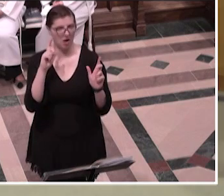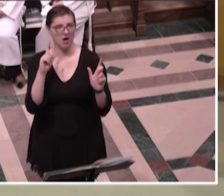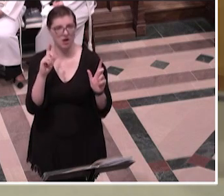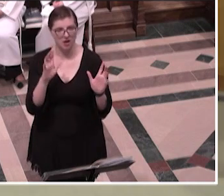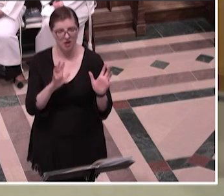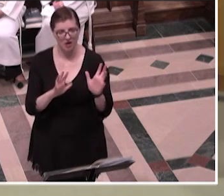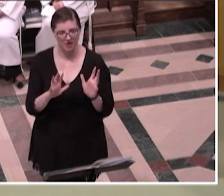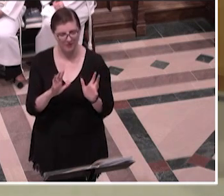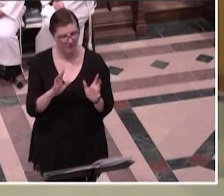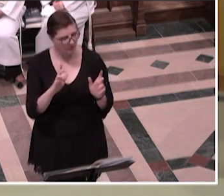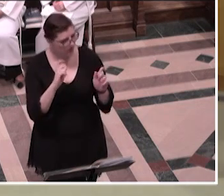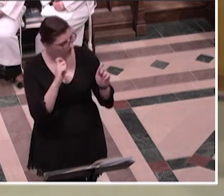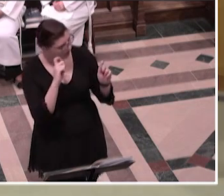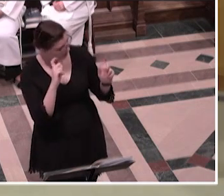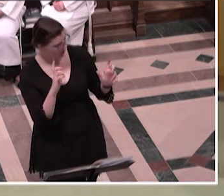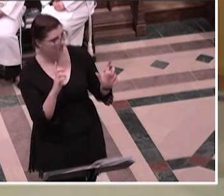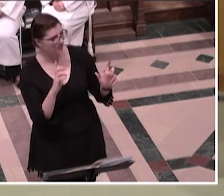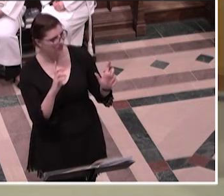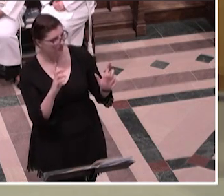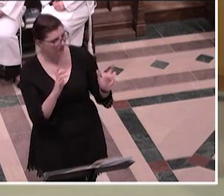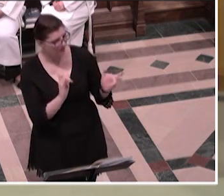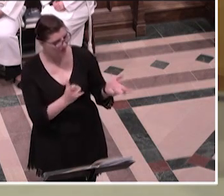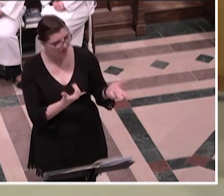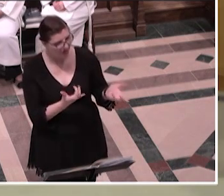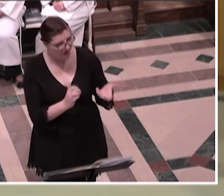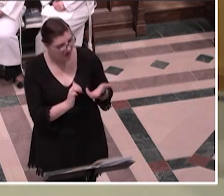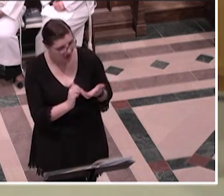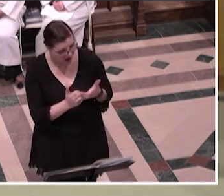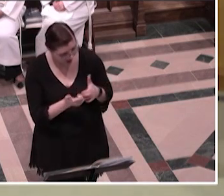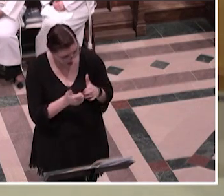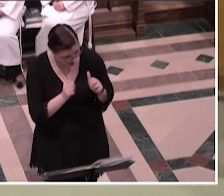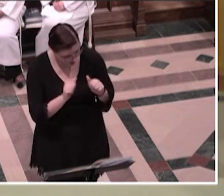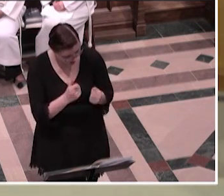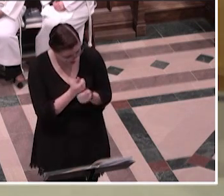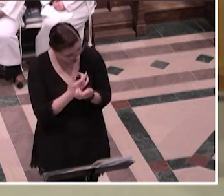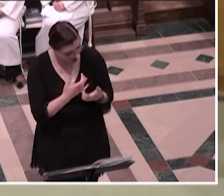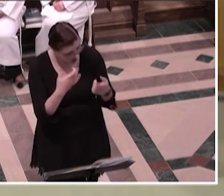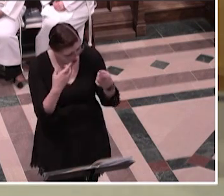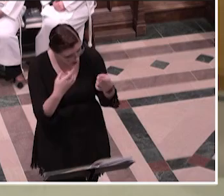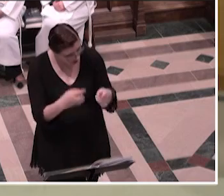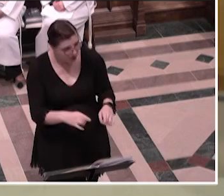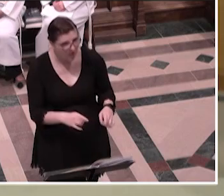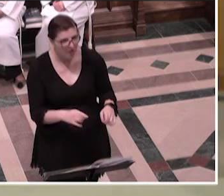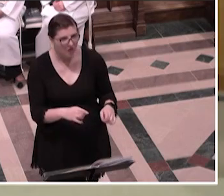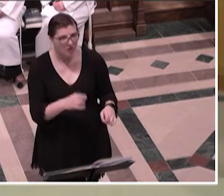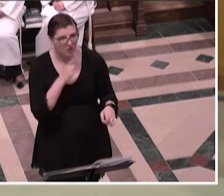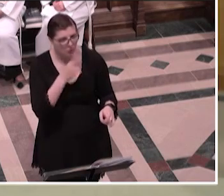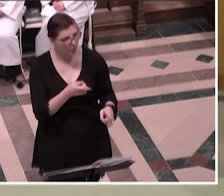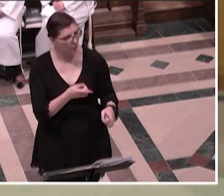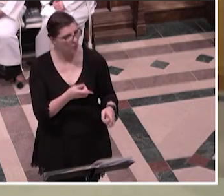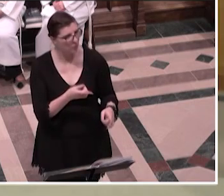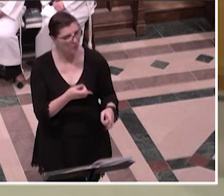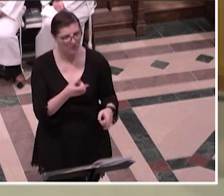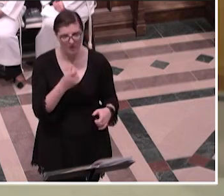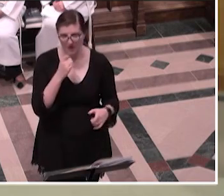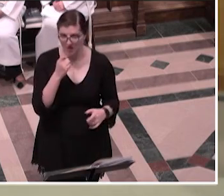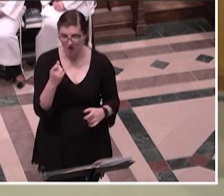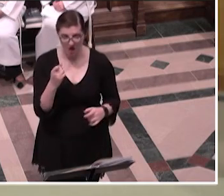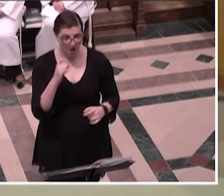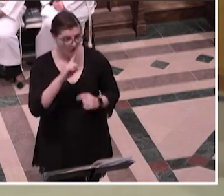Astonished, Nicodemus replies, "How can these things be?" This is hardly an interrogation.